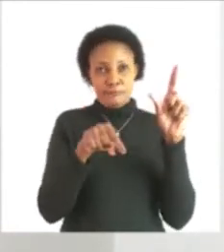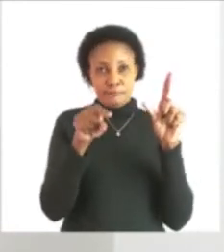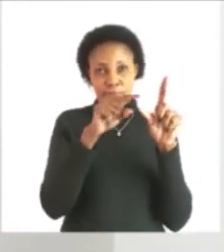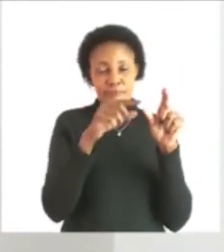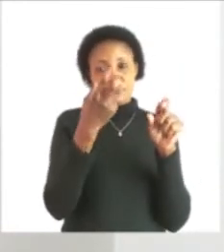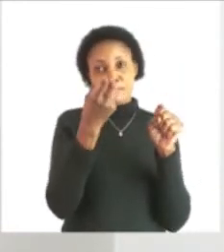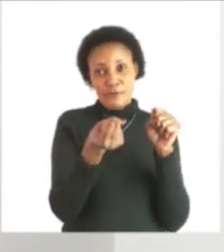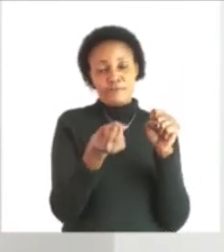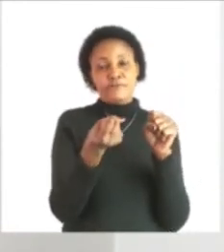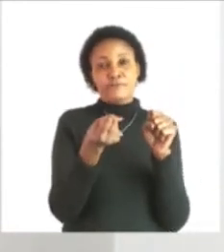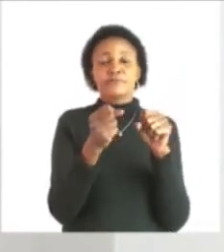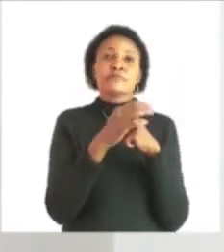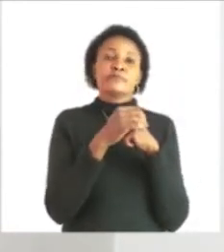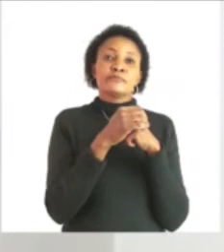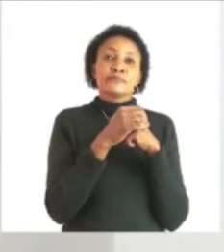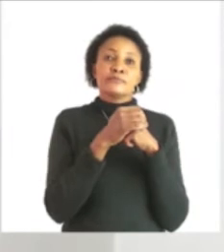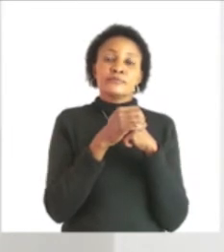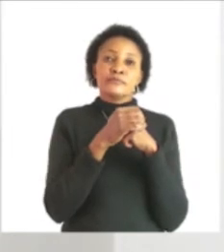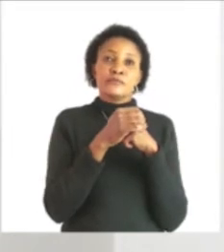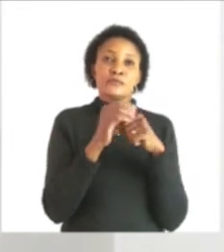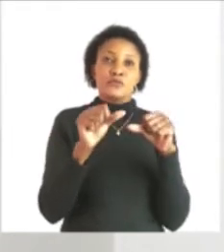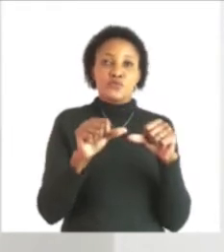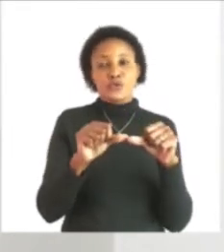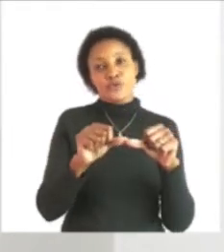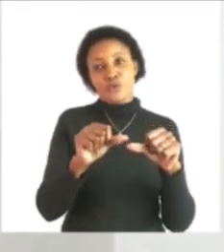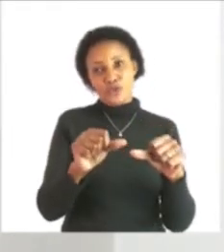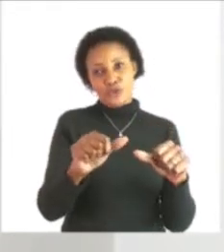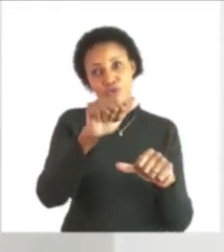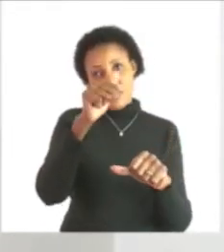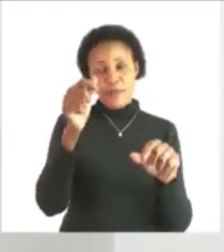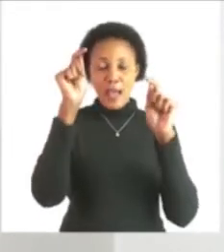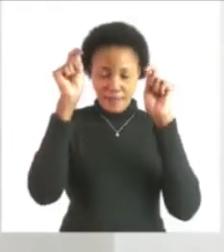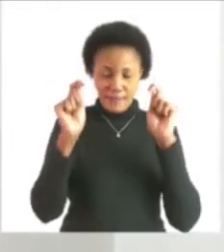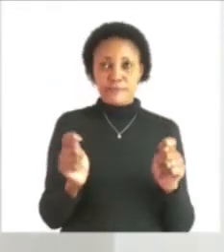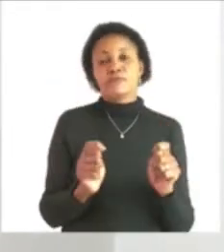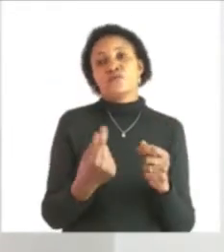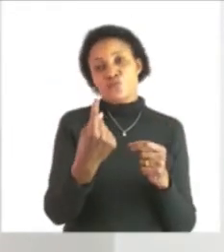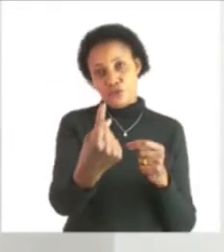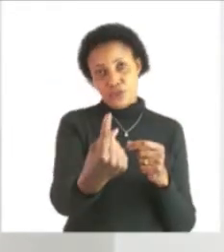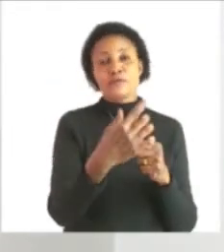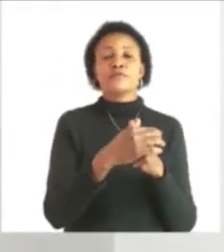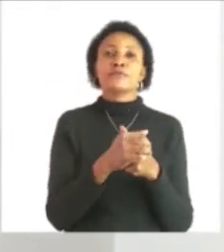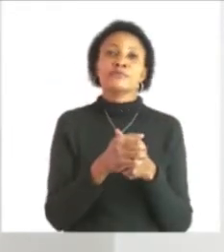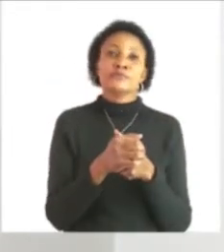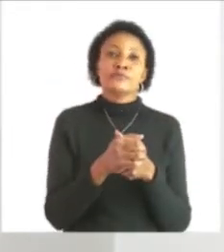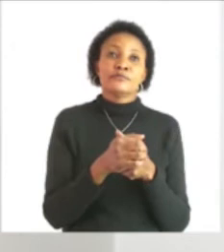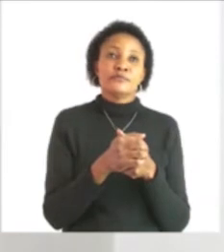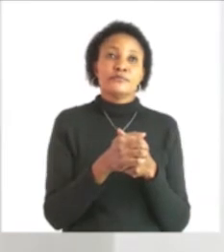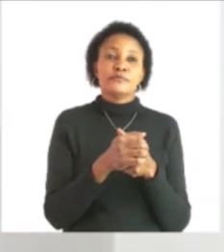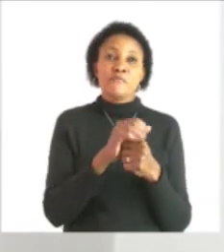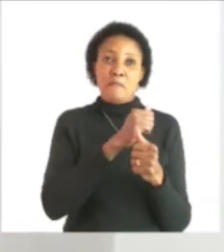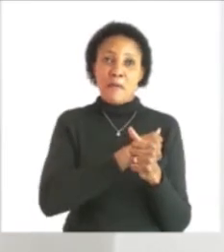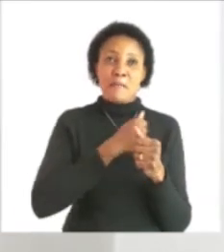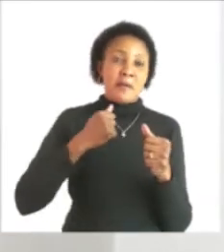do the rectangle, the triangle, and the square by yourself at home. Mommy and